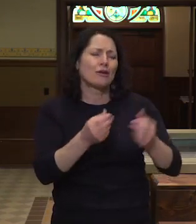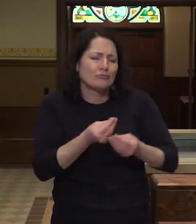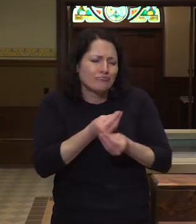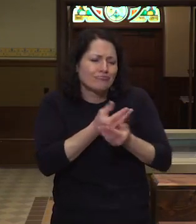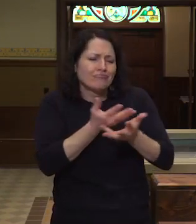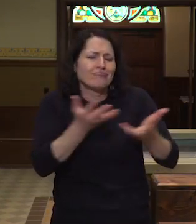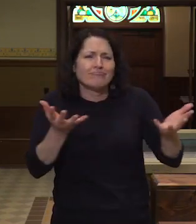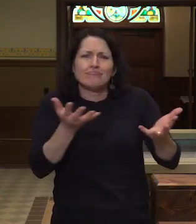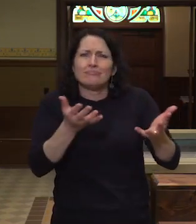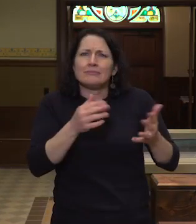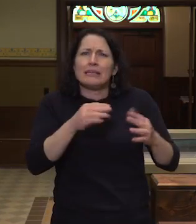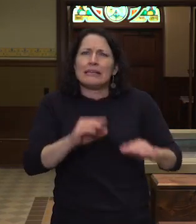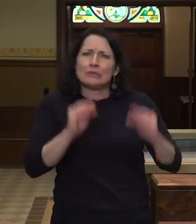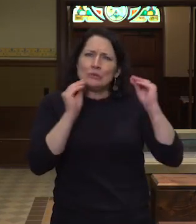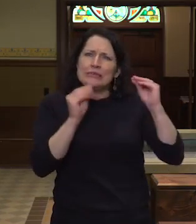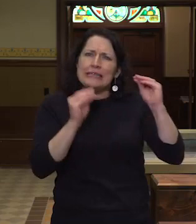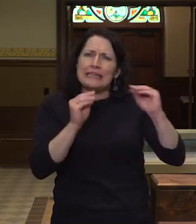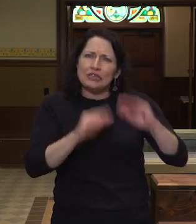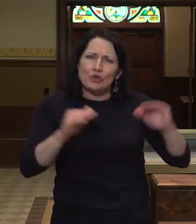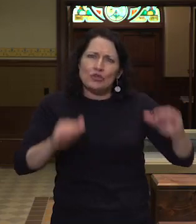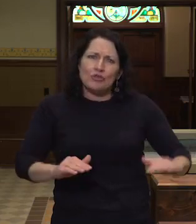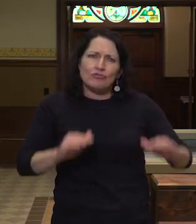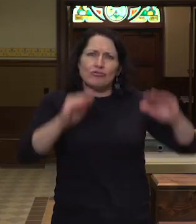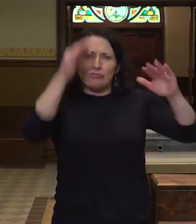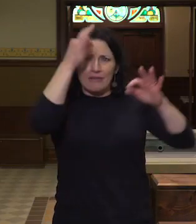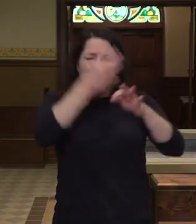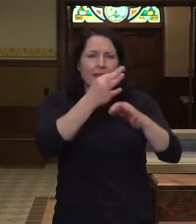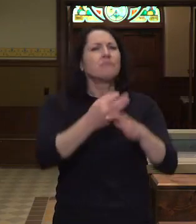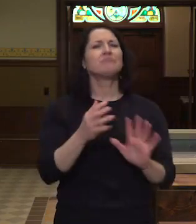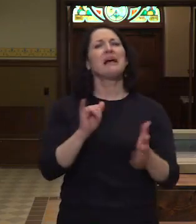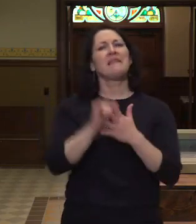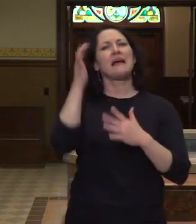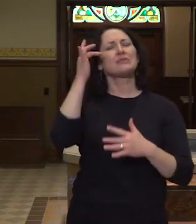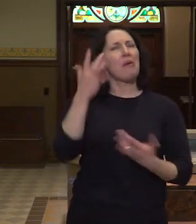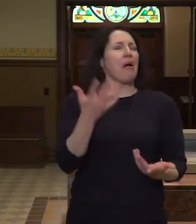Word. So that's why it wasn't a stretch for me